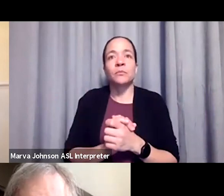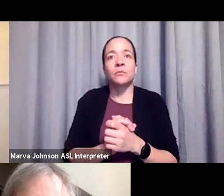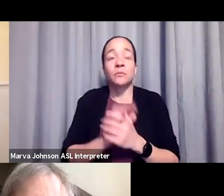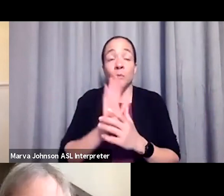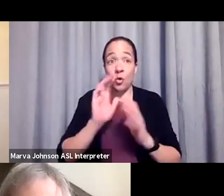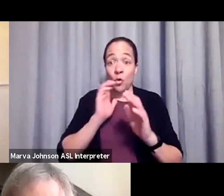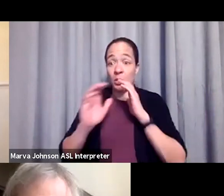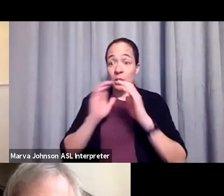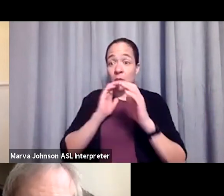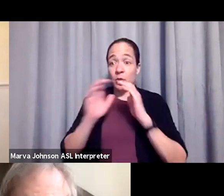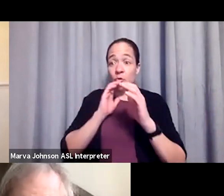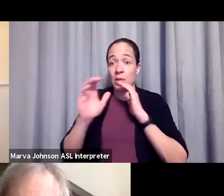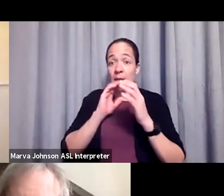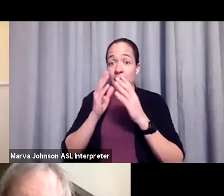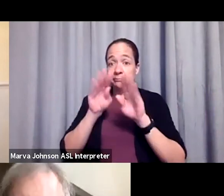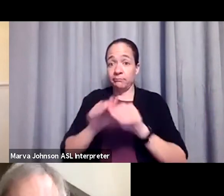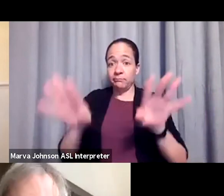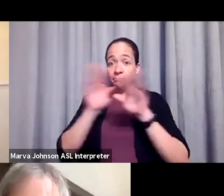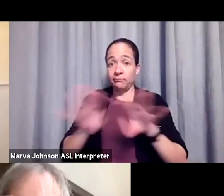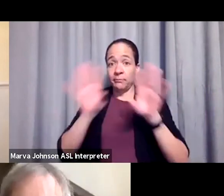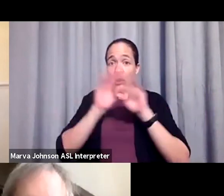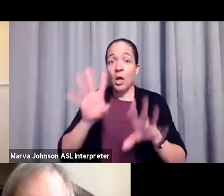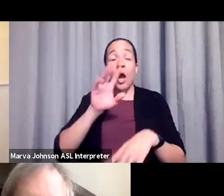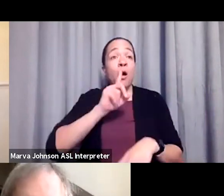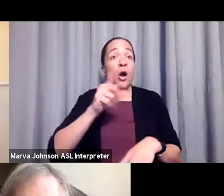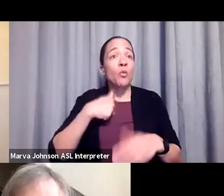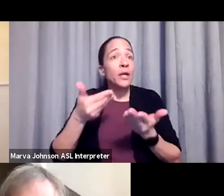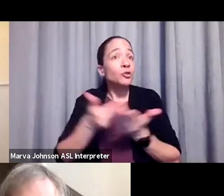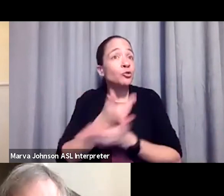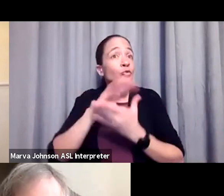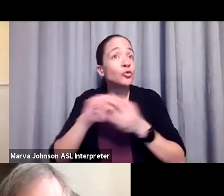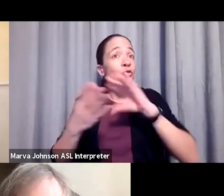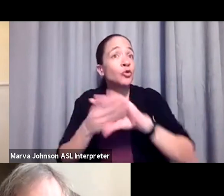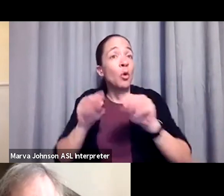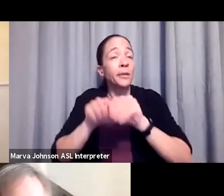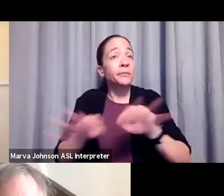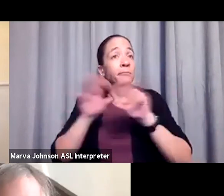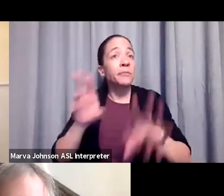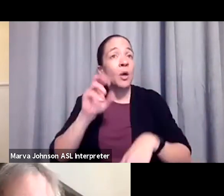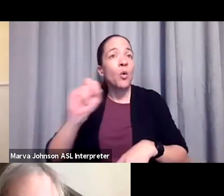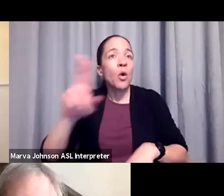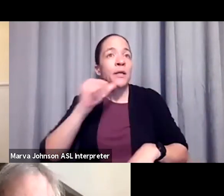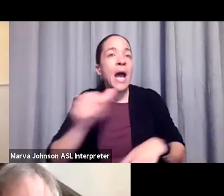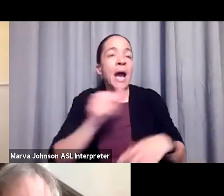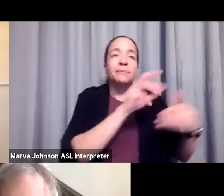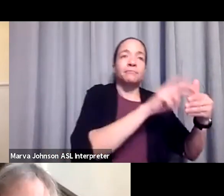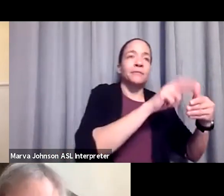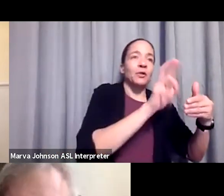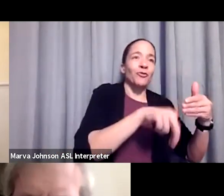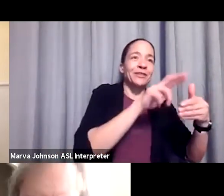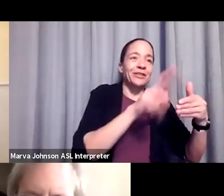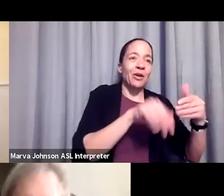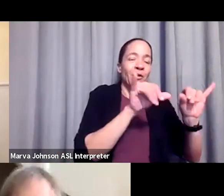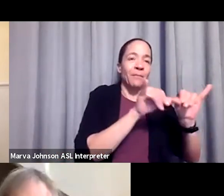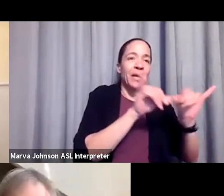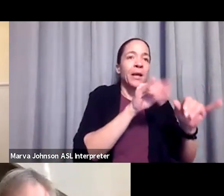your output measures. Are we getting new narratives out there or not? And then your outcome measures. And those are changes in